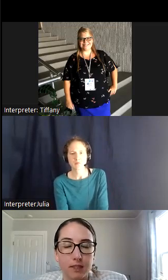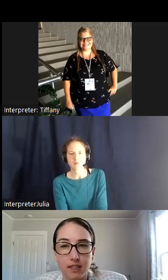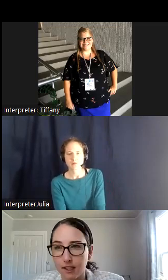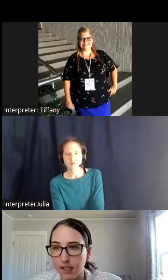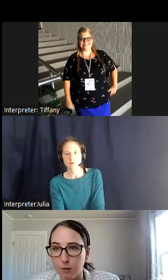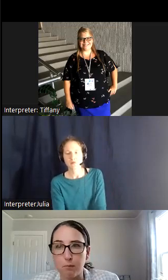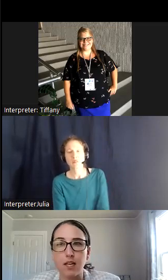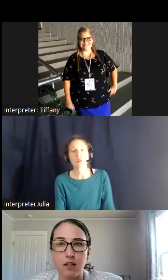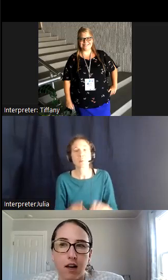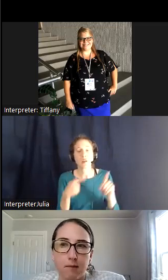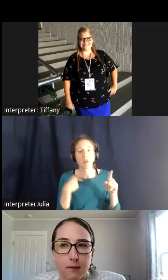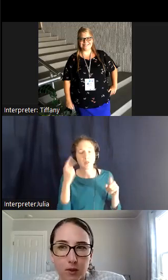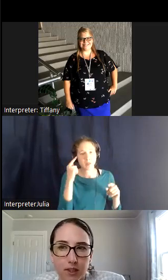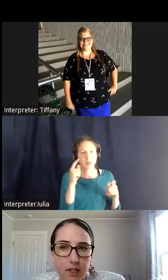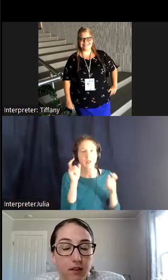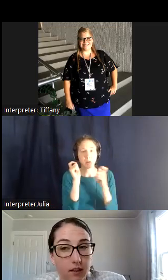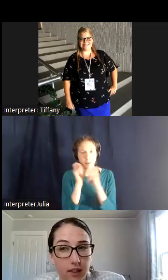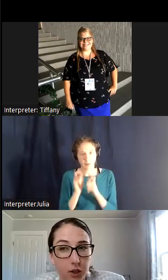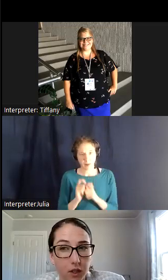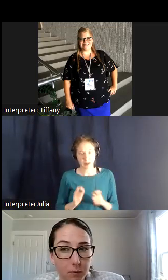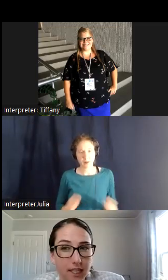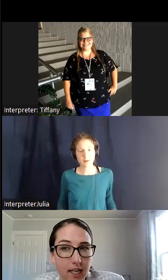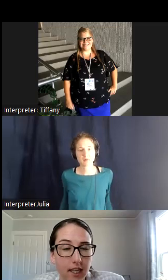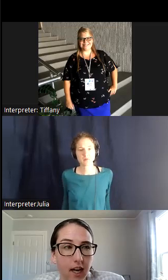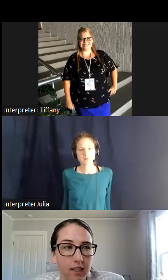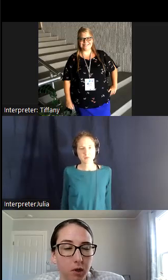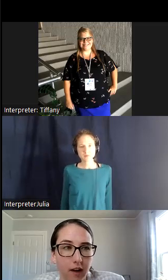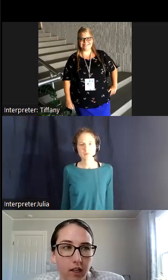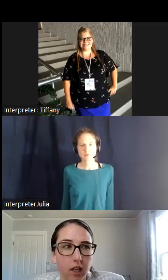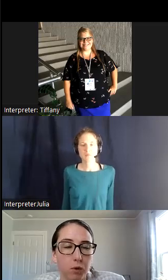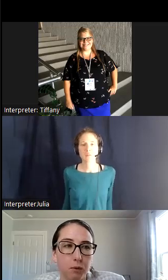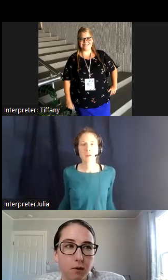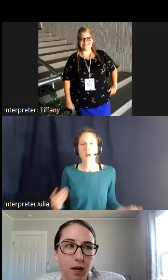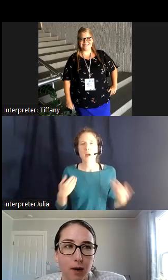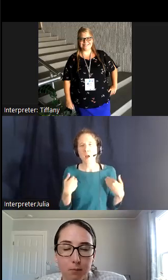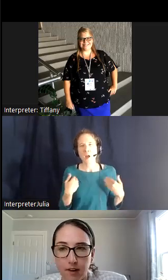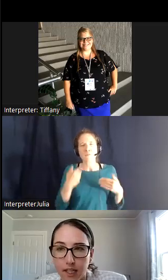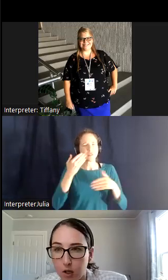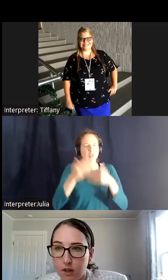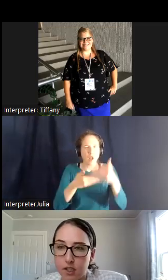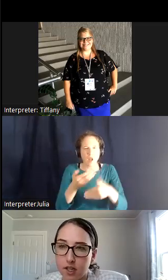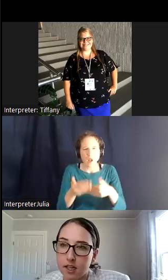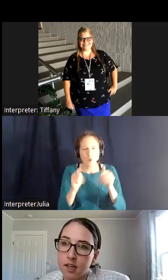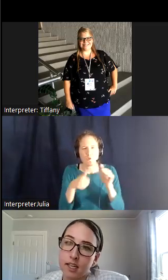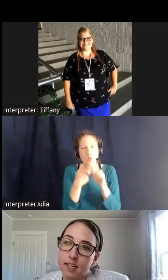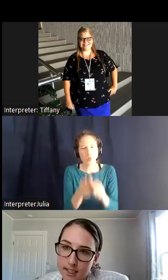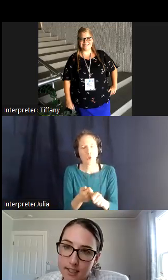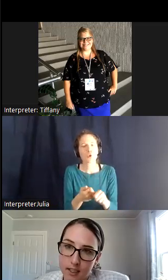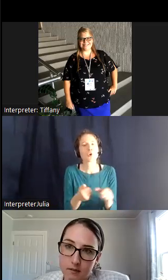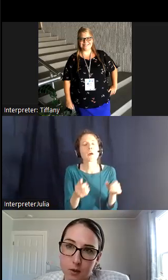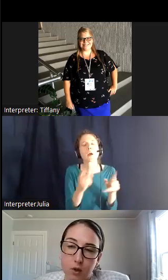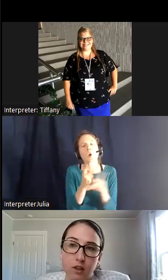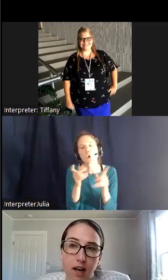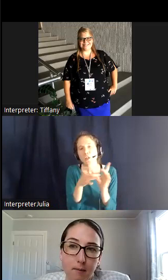I think specifically it would be some of those steps that you could be taking as a provider would be by providing care coordination, connecting